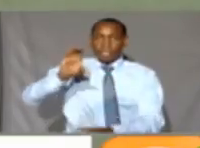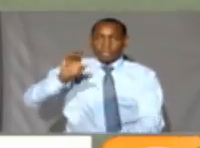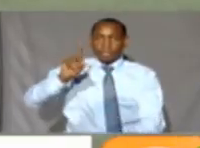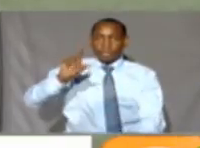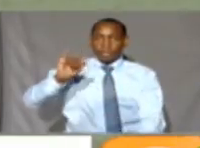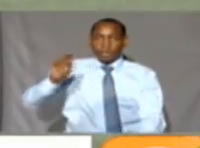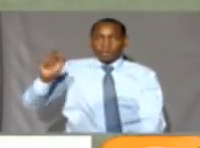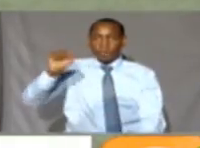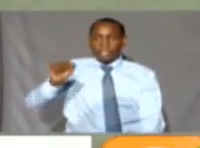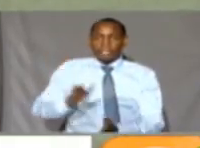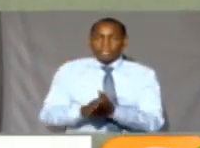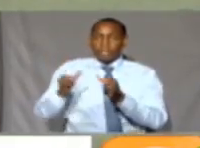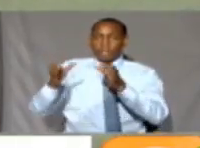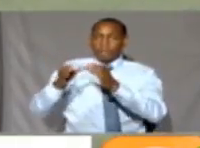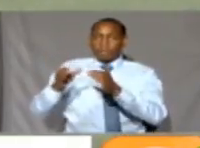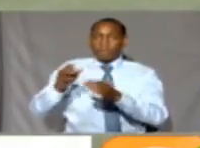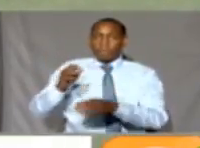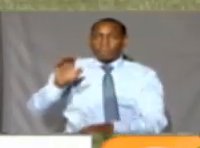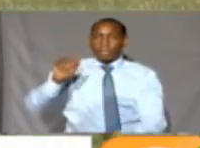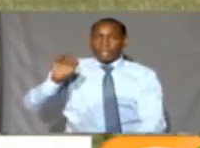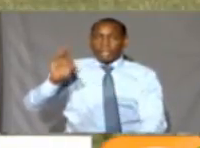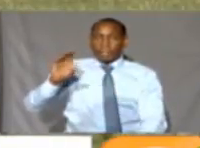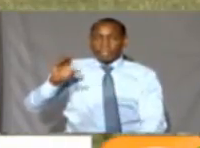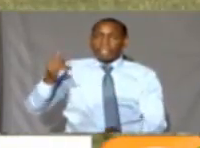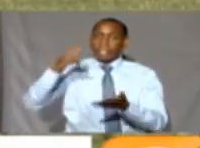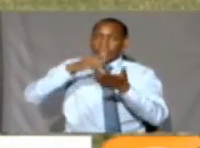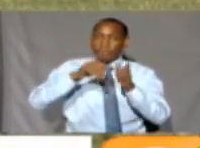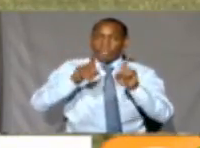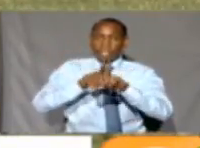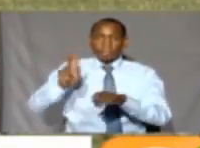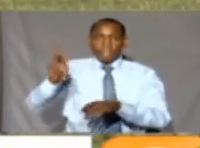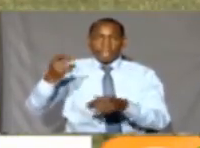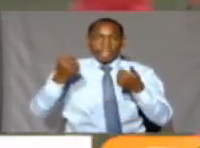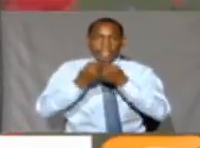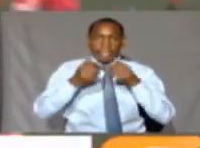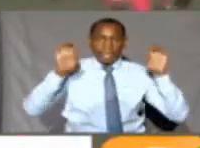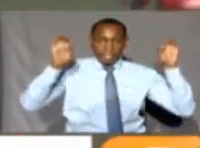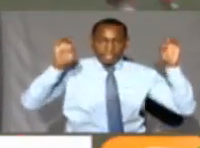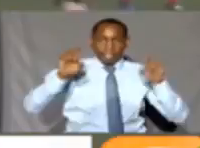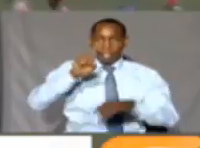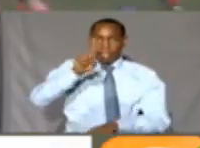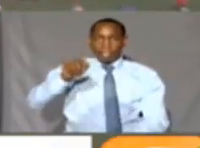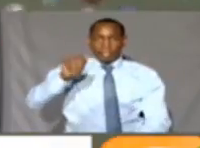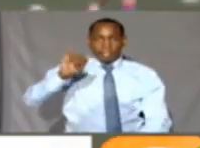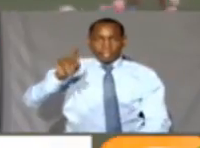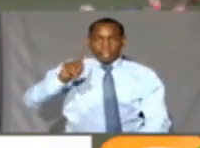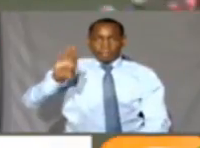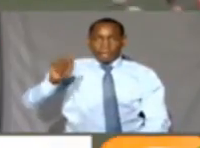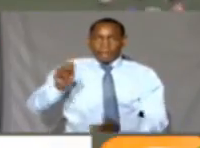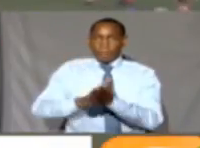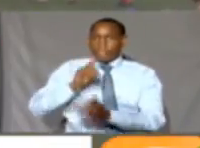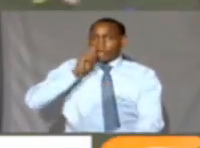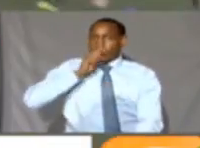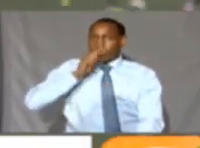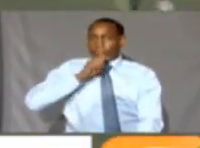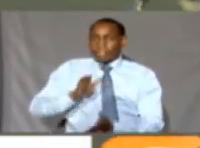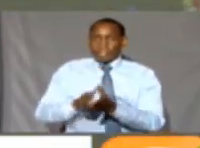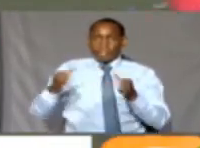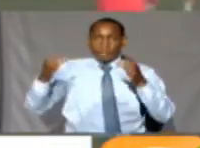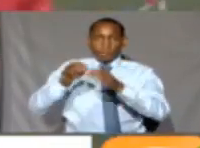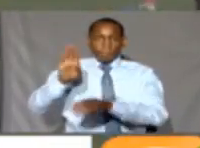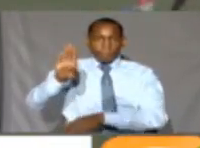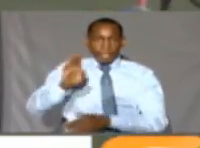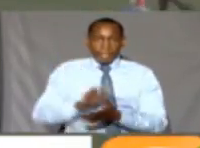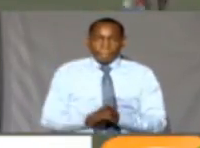Shichenje of AFC Leopards also making the cut. Kenya will face Ethiopia, Zanzibar, and Tanzania in Pool B.